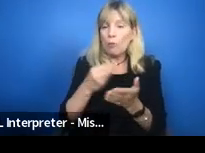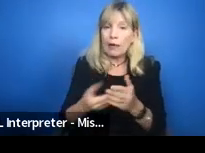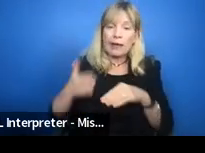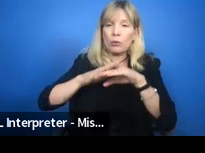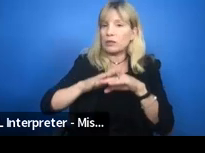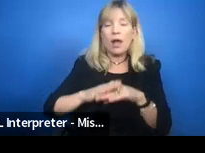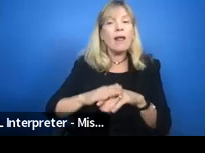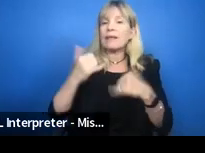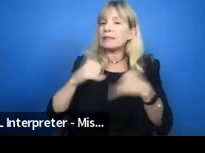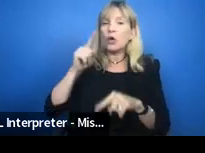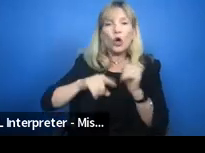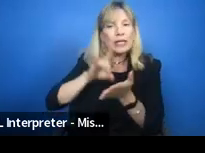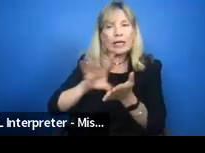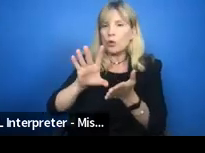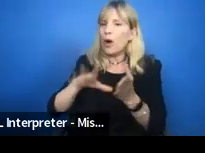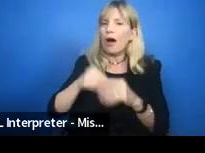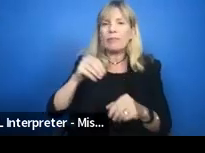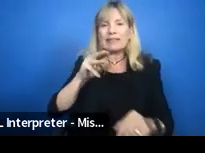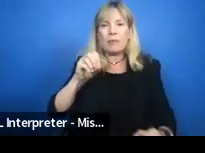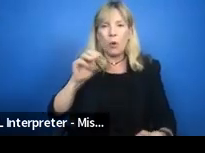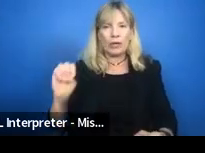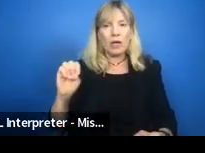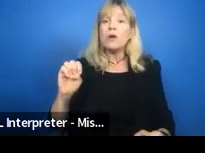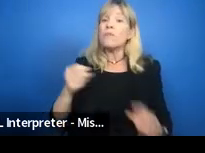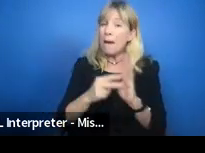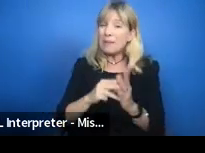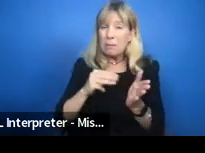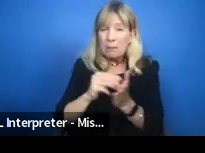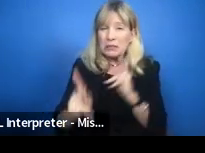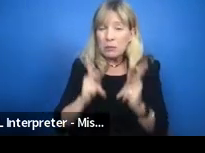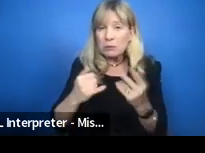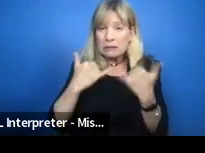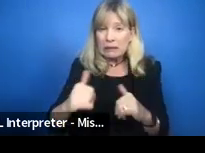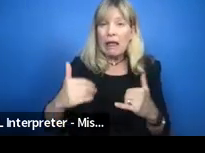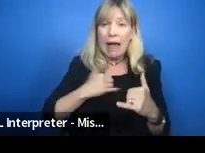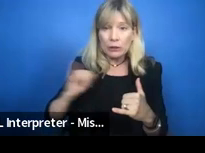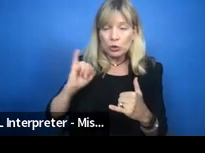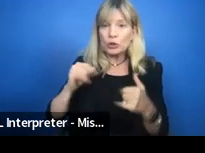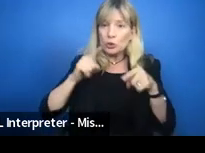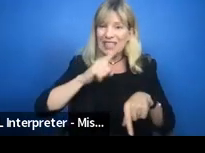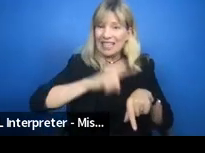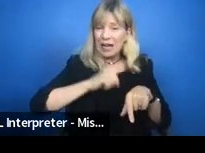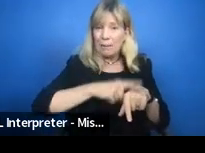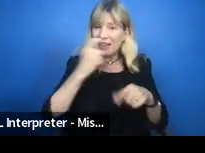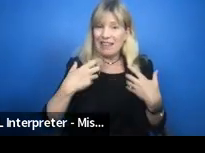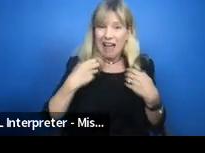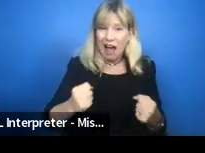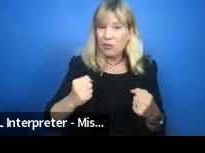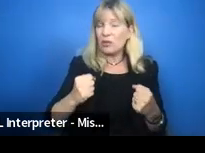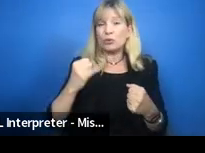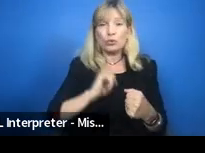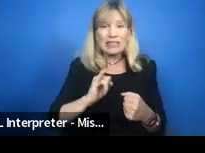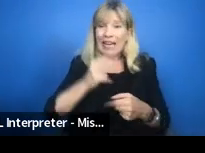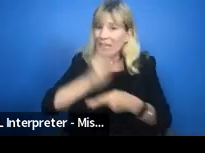pandemic, during the MOE. This kept millions of people covered during a time when access to health coverage and care was needed the